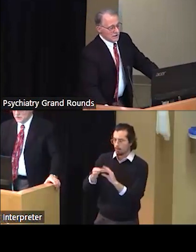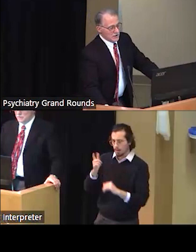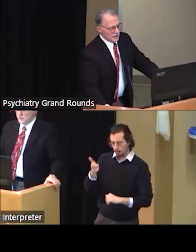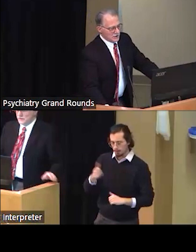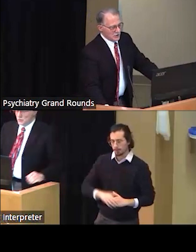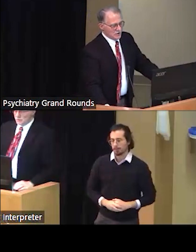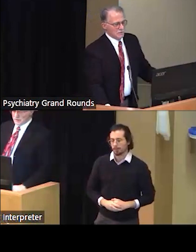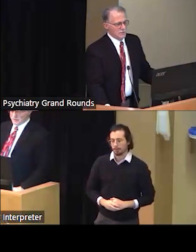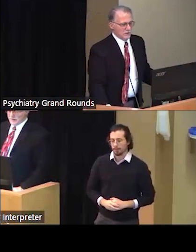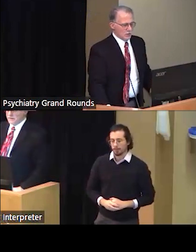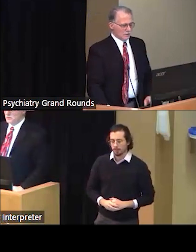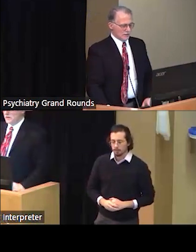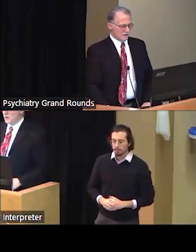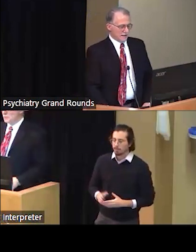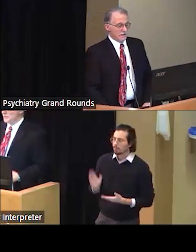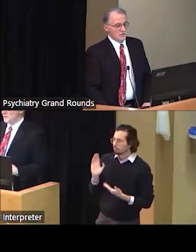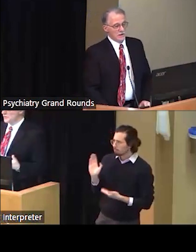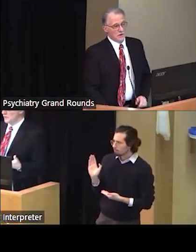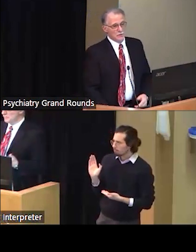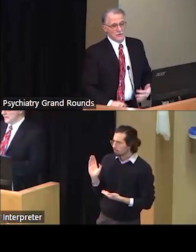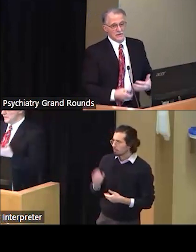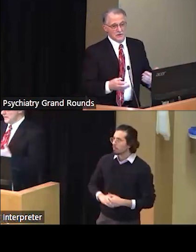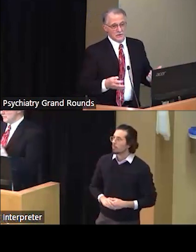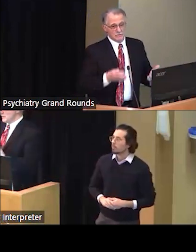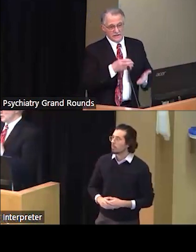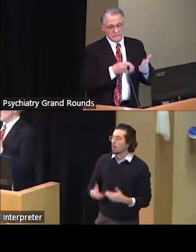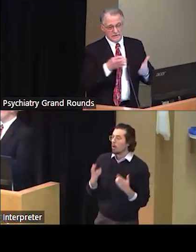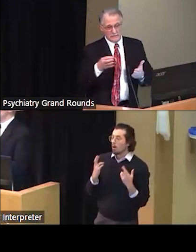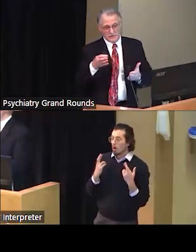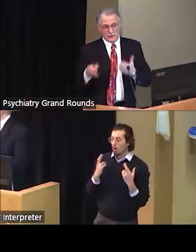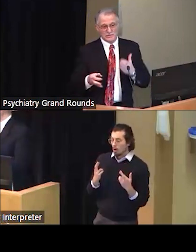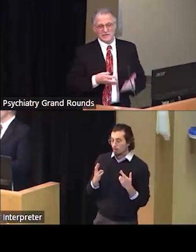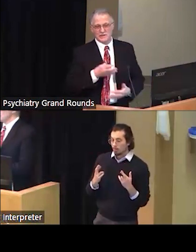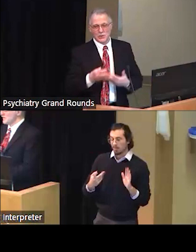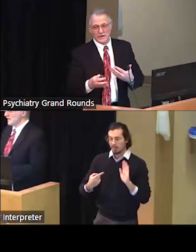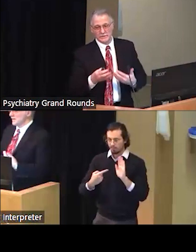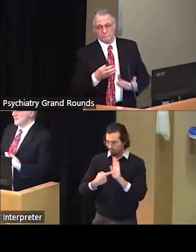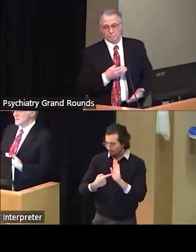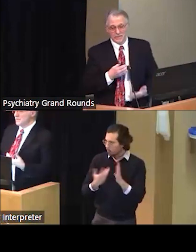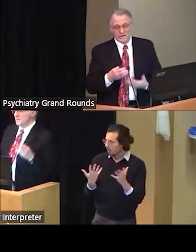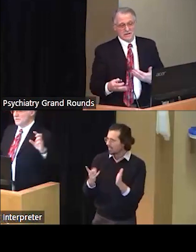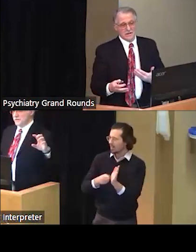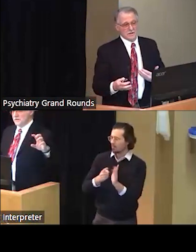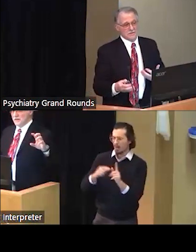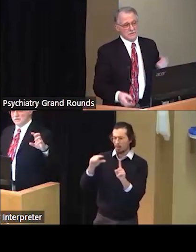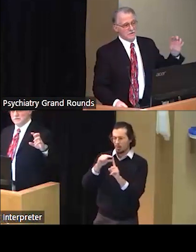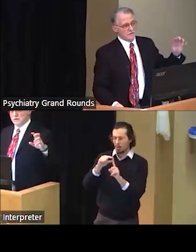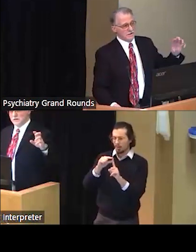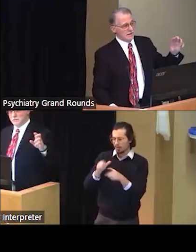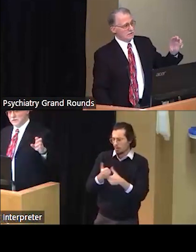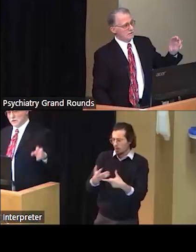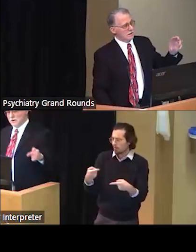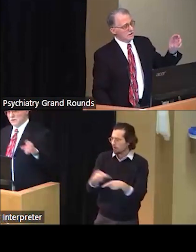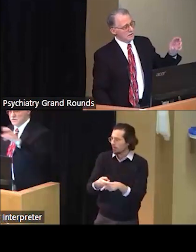So organizational contributions to burnout and workplace violence. What I'm hoping we can show that sometimes terms get in the way. Sometimes if you